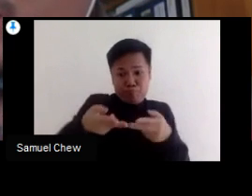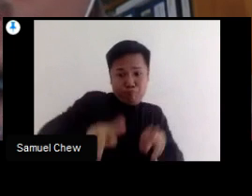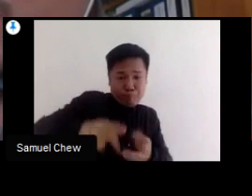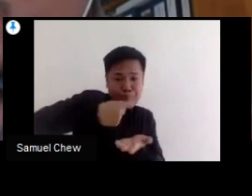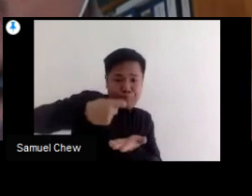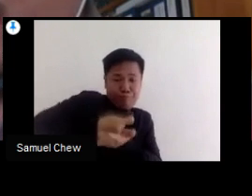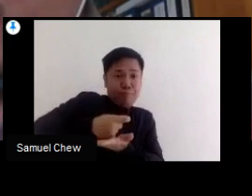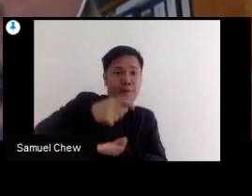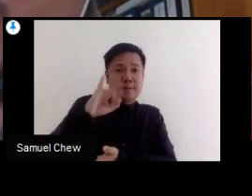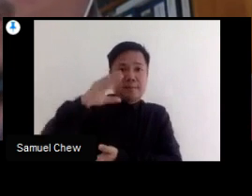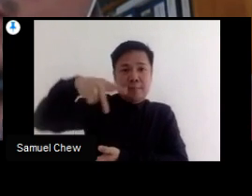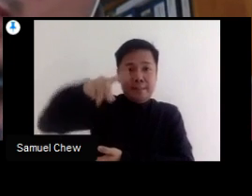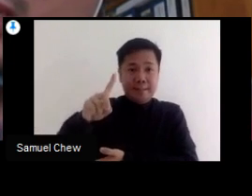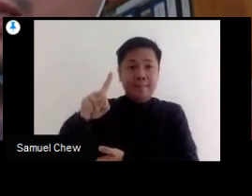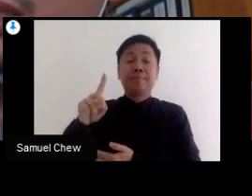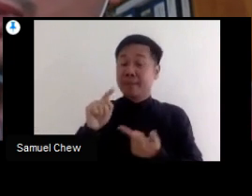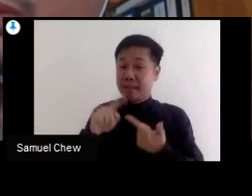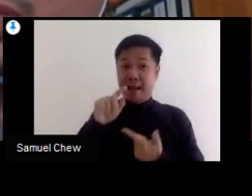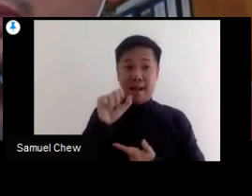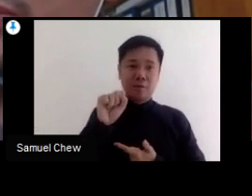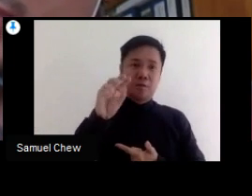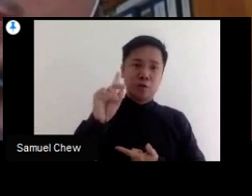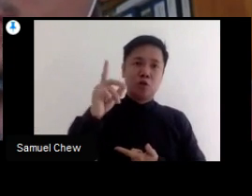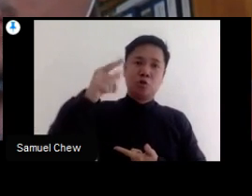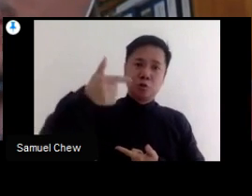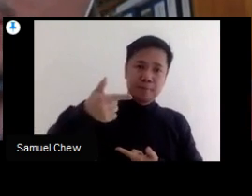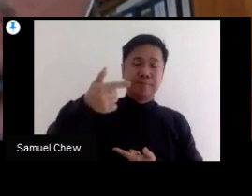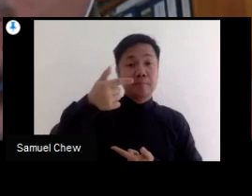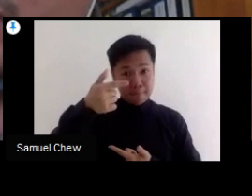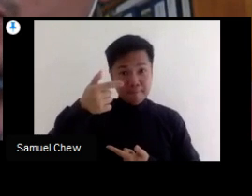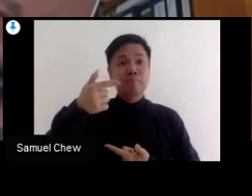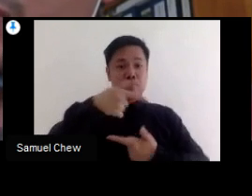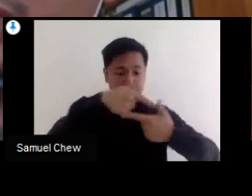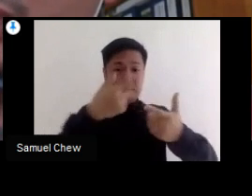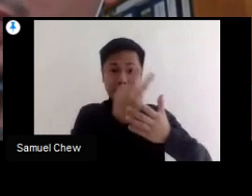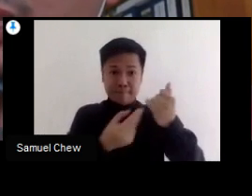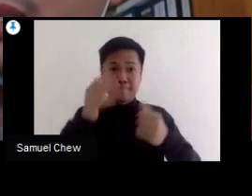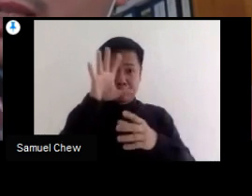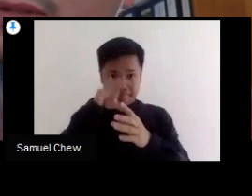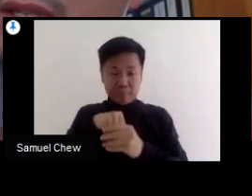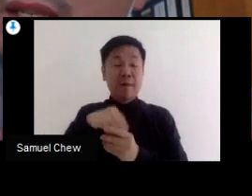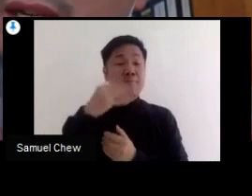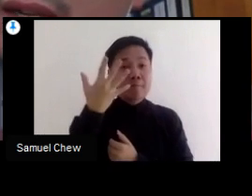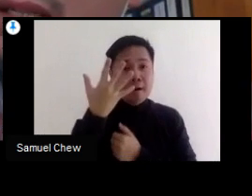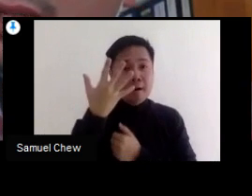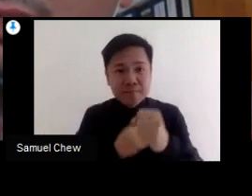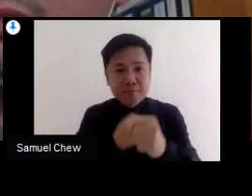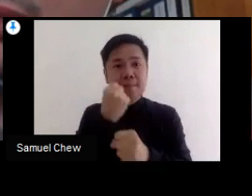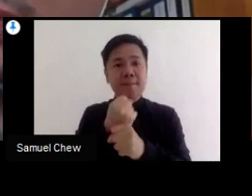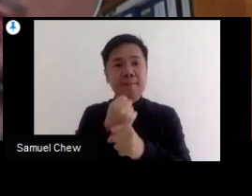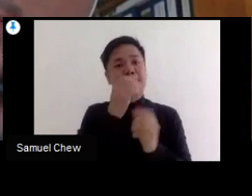goals of the ICPD have always been the integral parts of our successive national 5-year development plans, including the